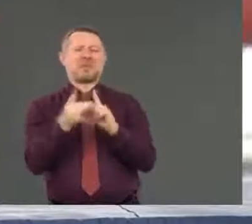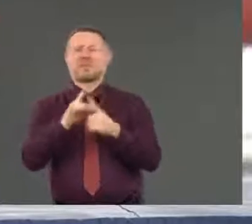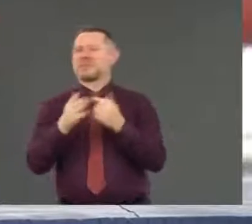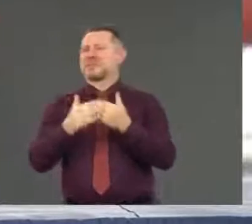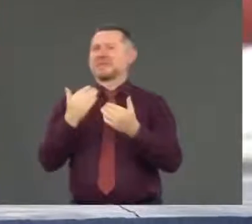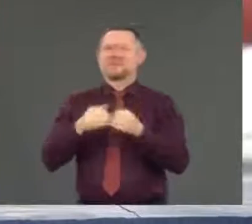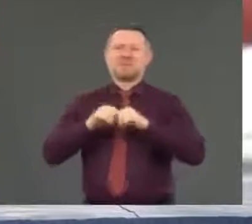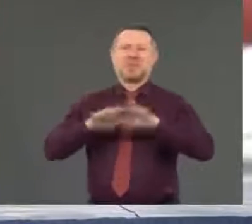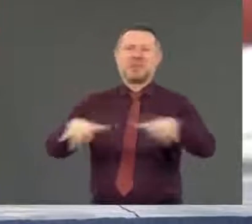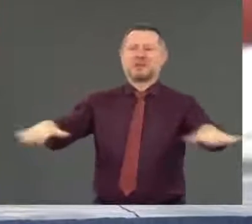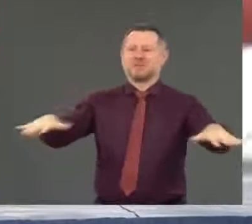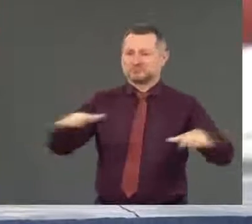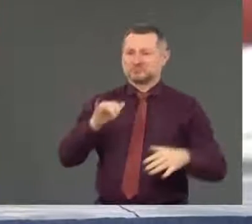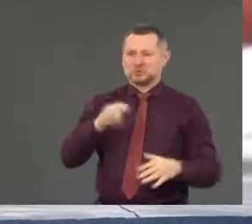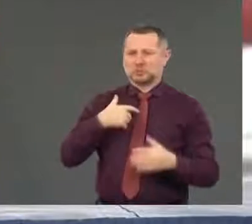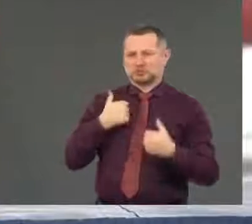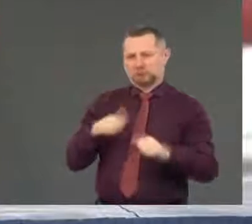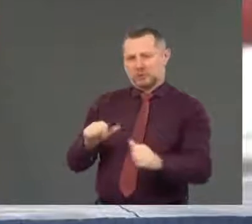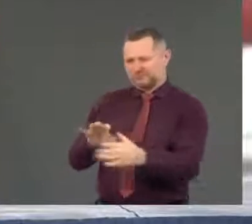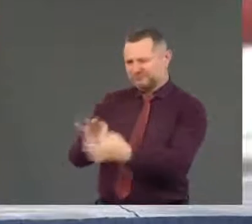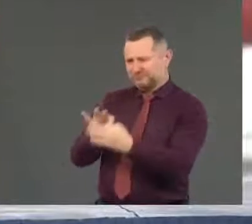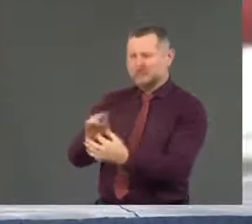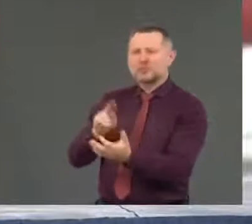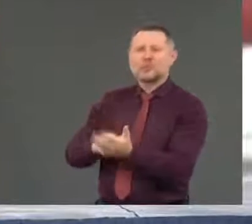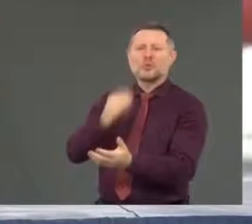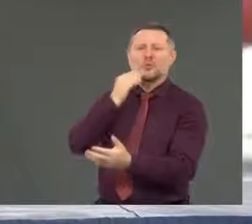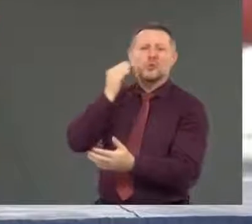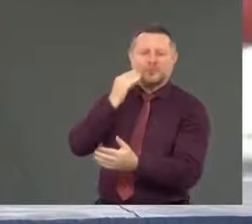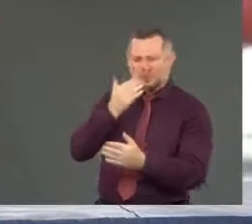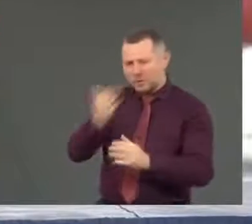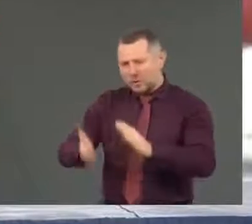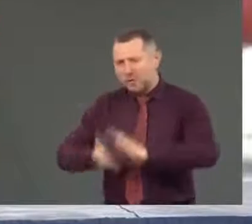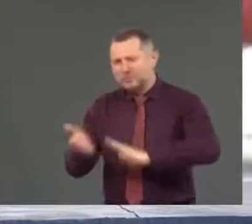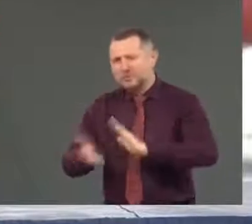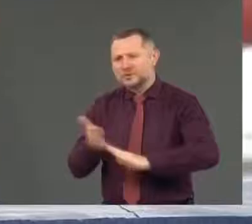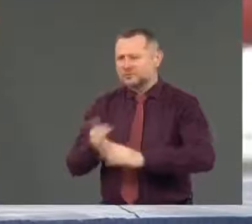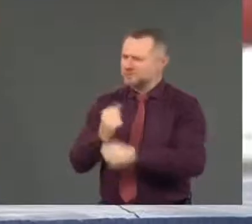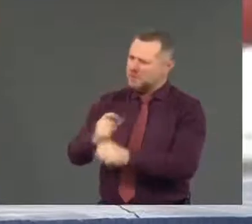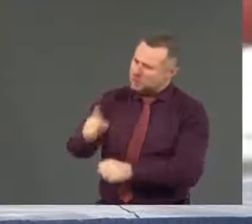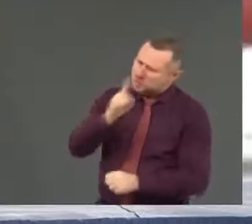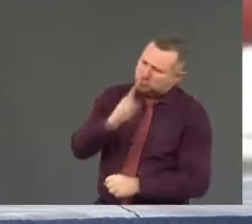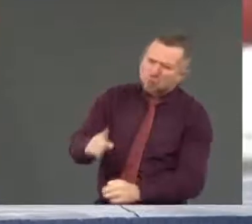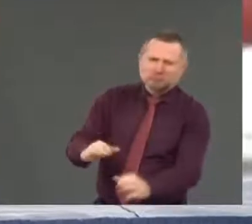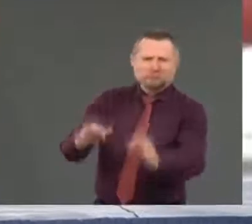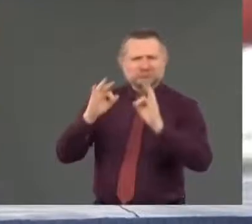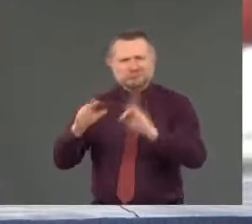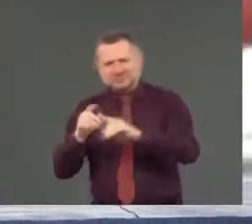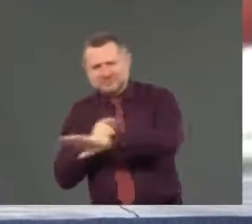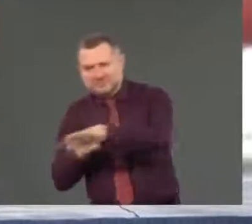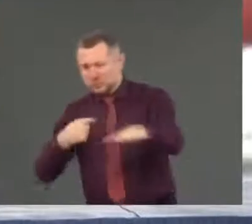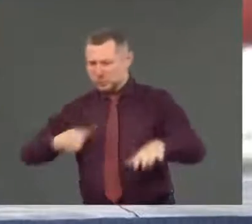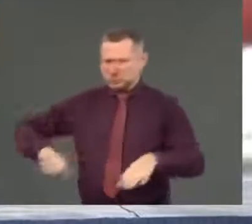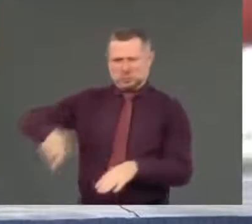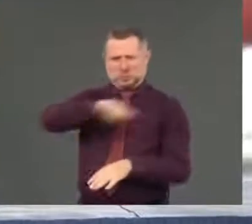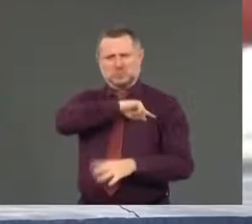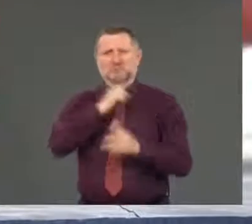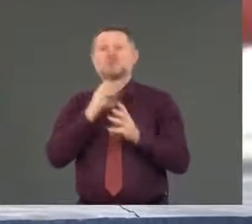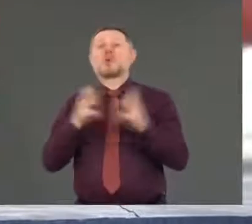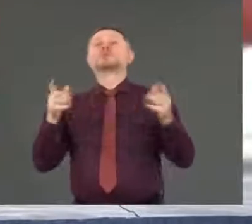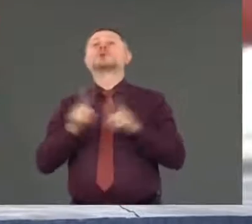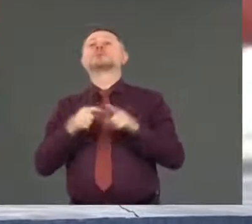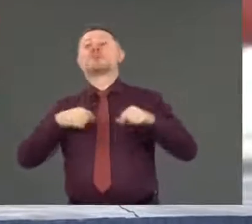burden. We're working with them to get the testing, et cetera. But I want to make sure that we can all say at the end of the day that we did everything we